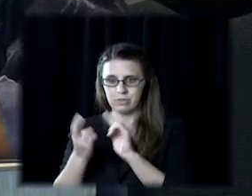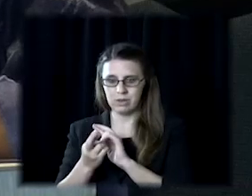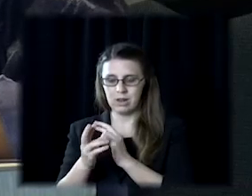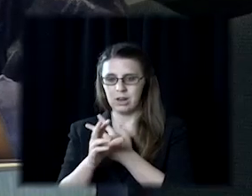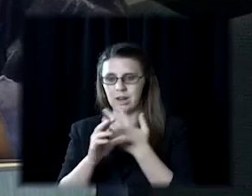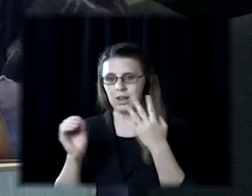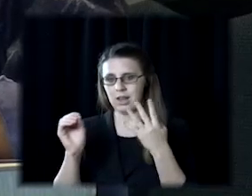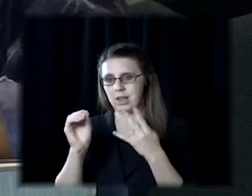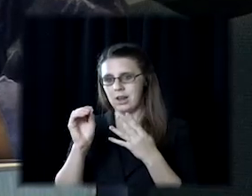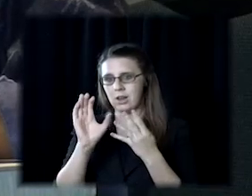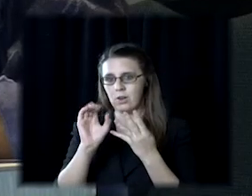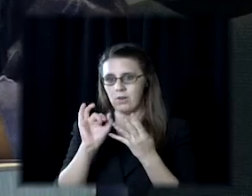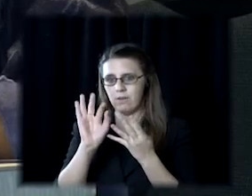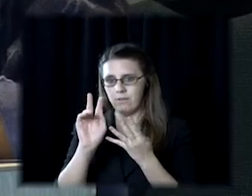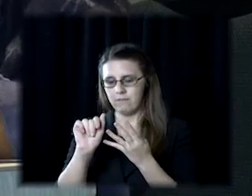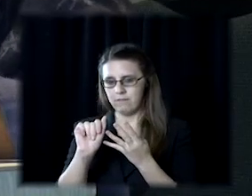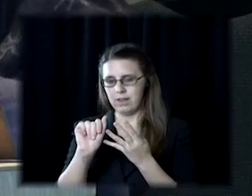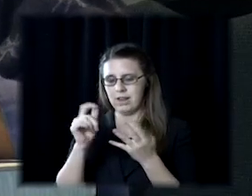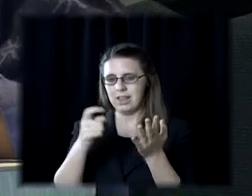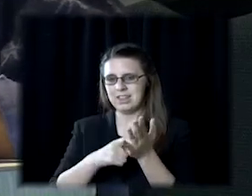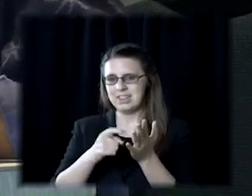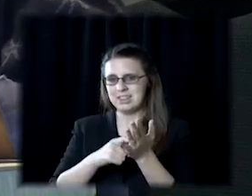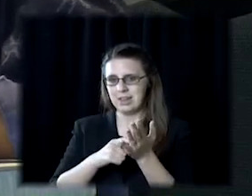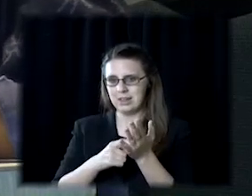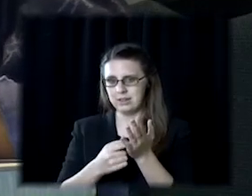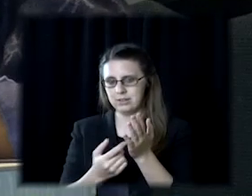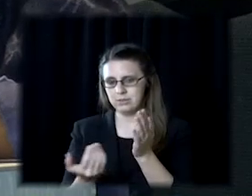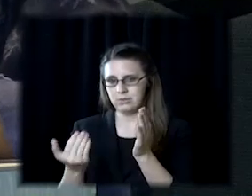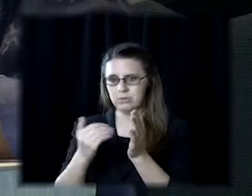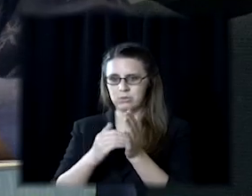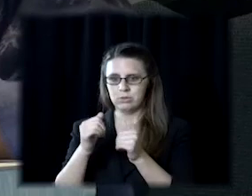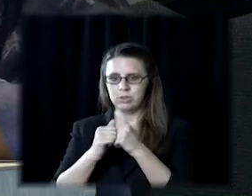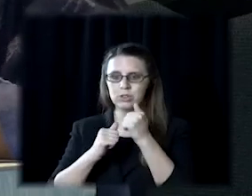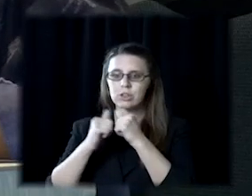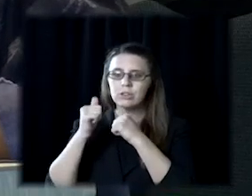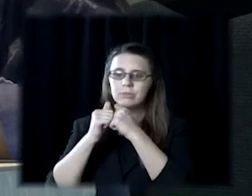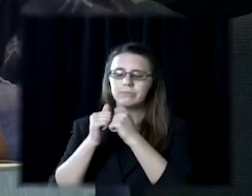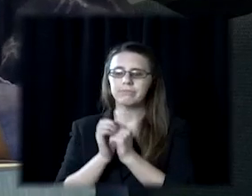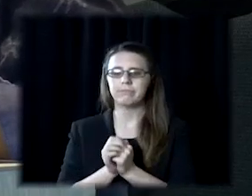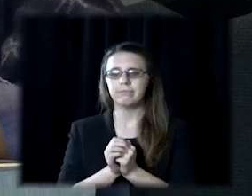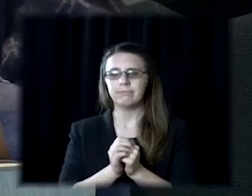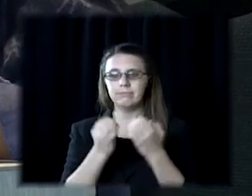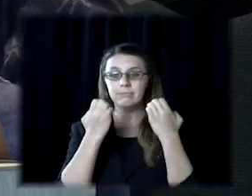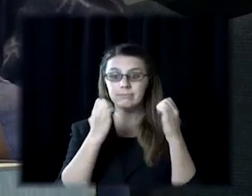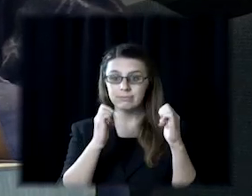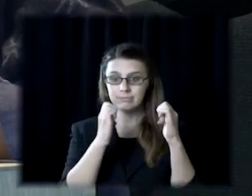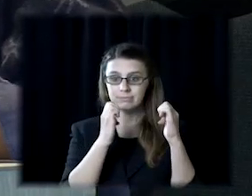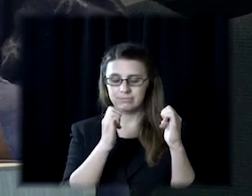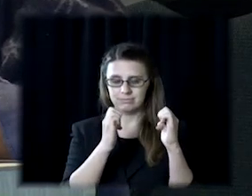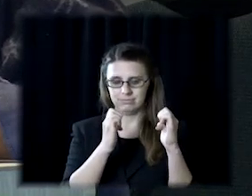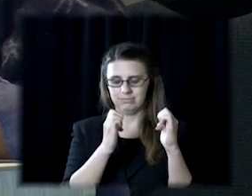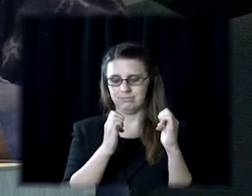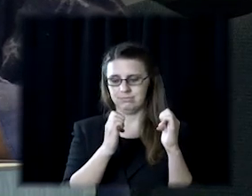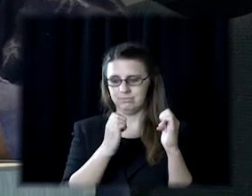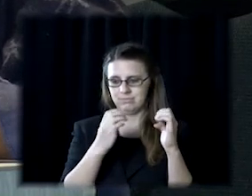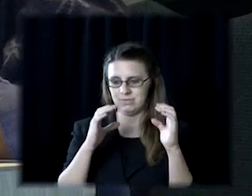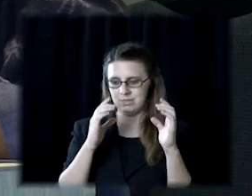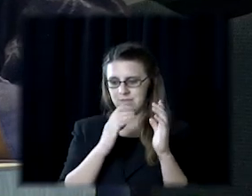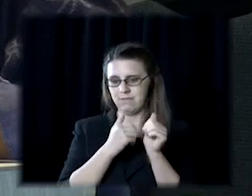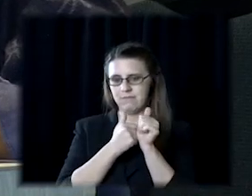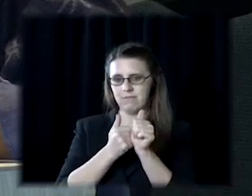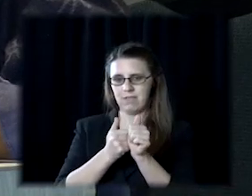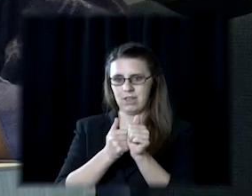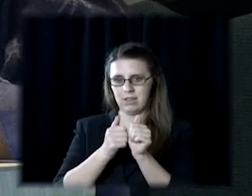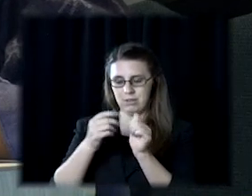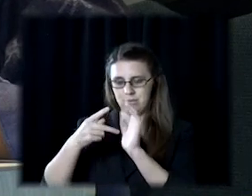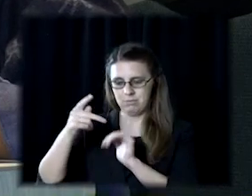debt restructuring settlement. In January, as a direct action following the release of the independent investigation of Puerto